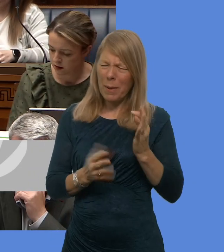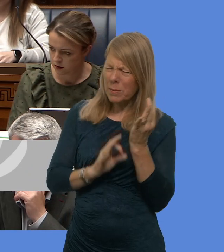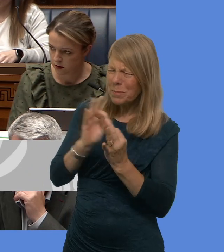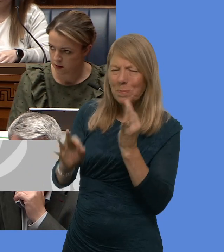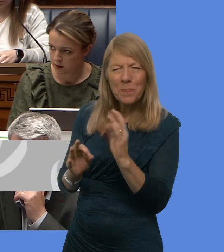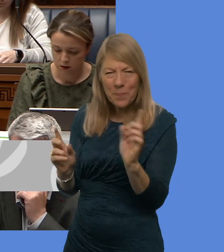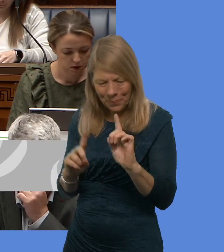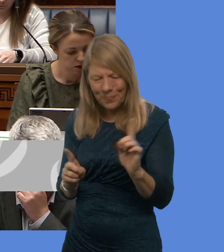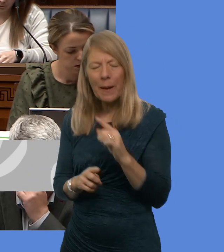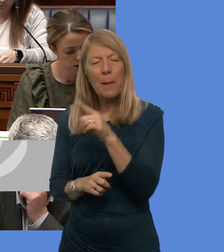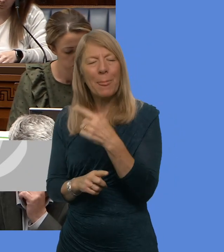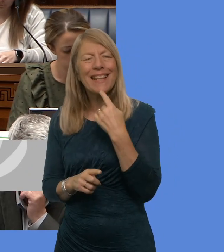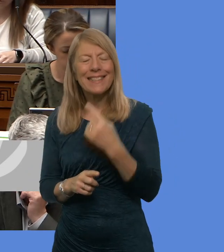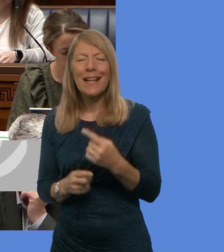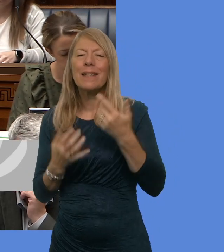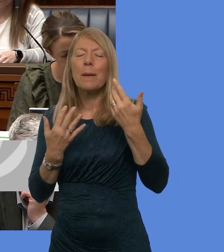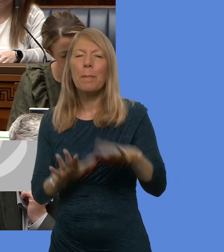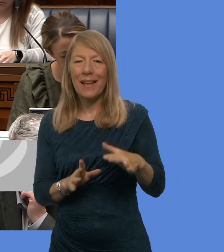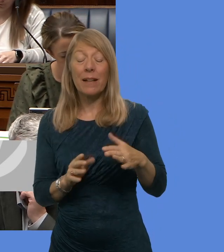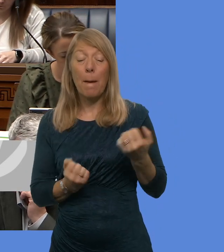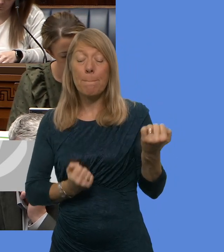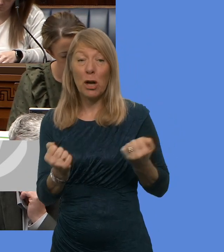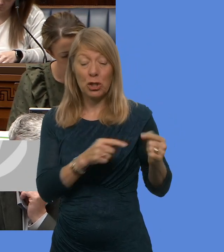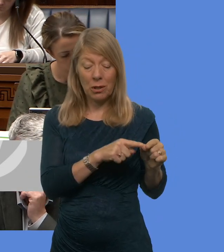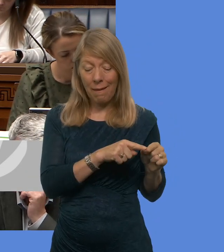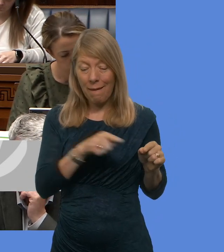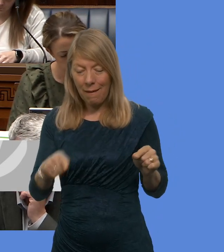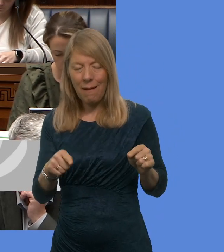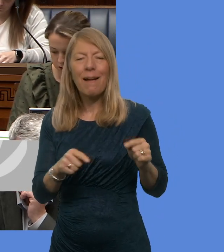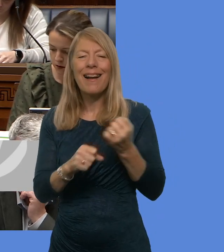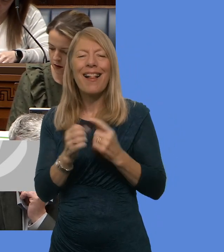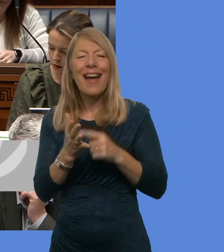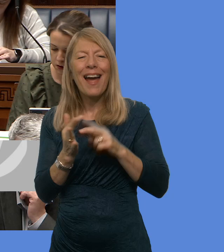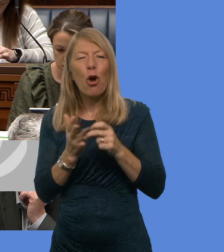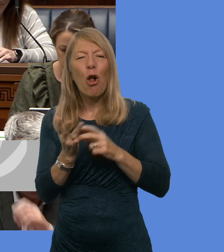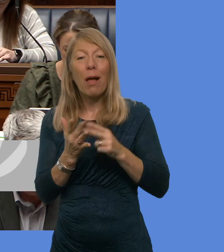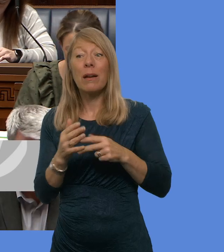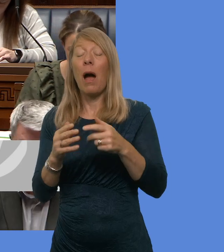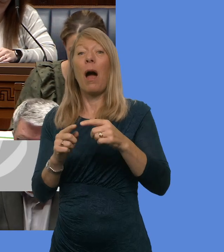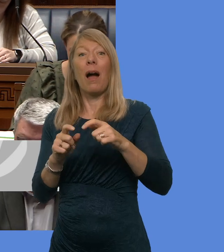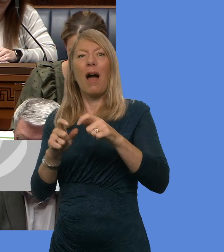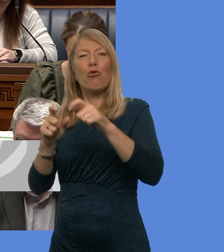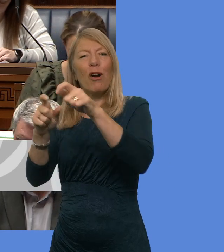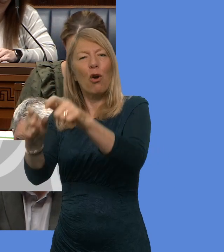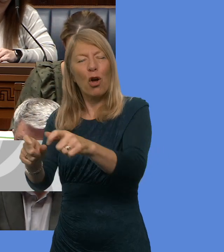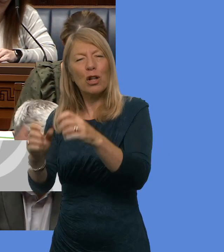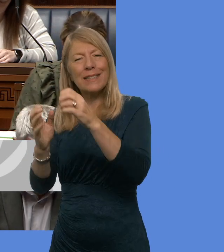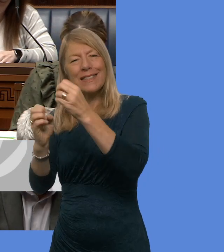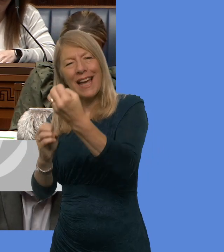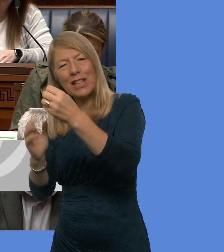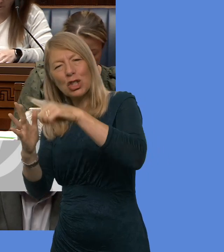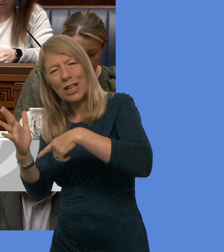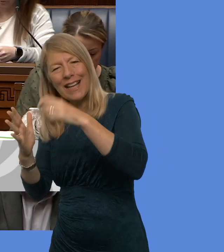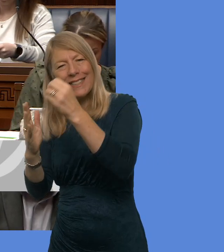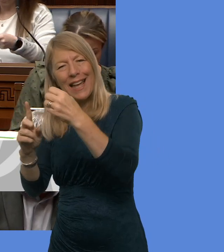that the 10J and 10K services were extended from Glen Collins some years ago in order to have a through service from Twinbrook and